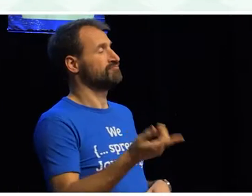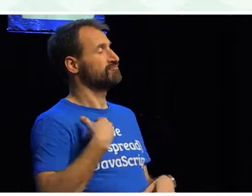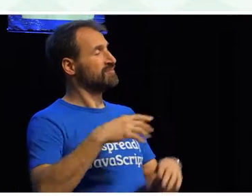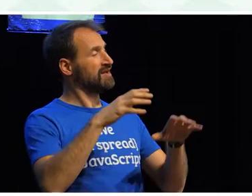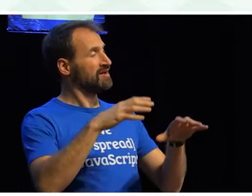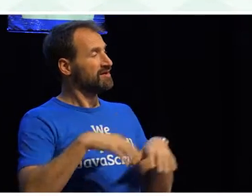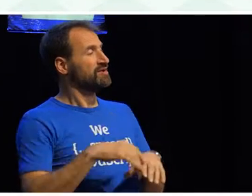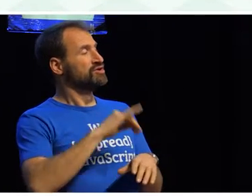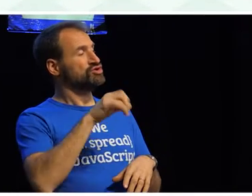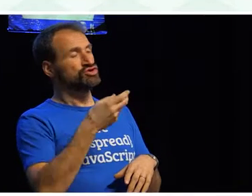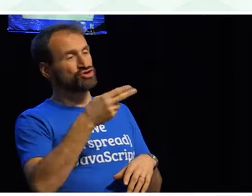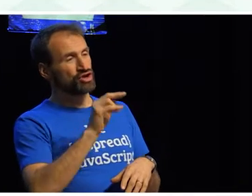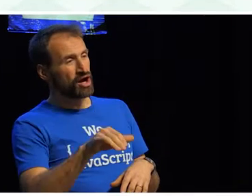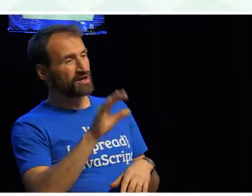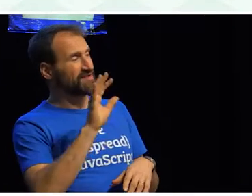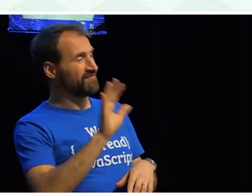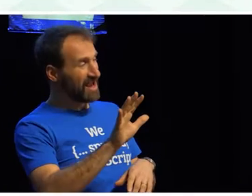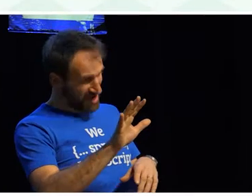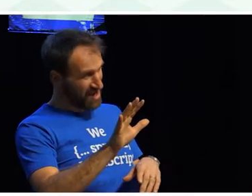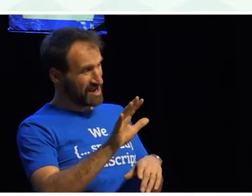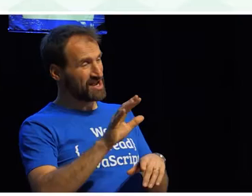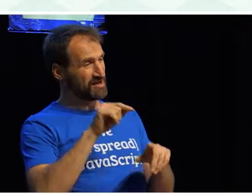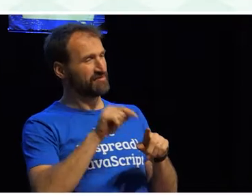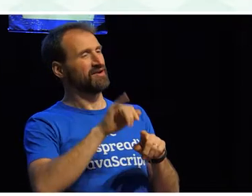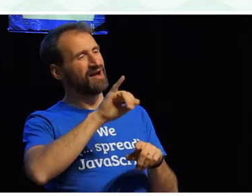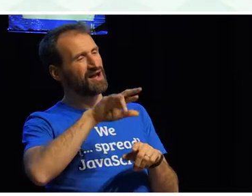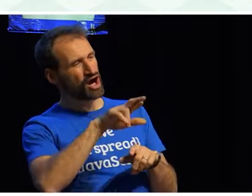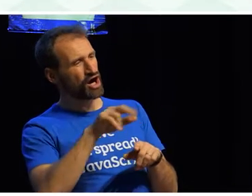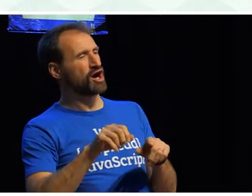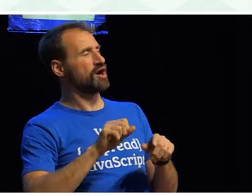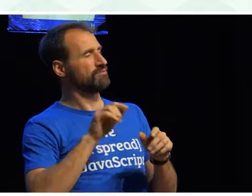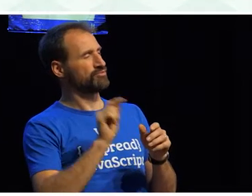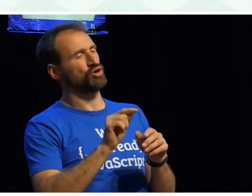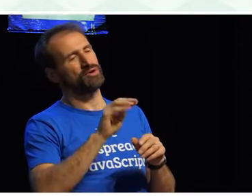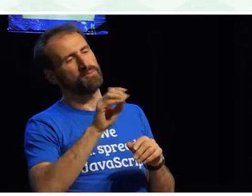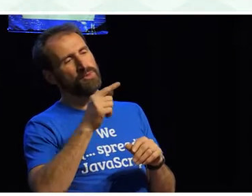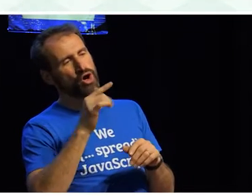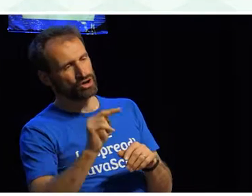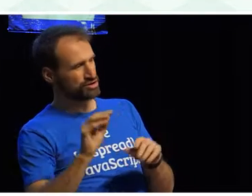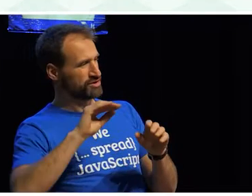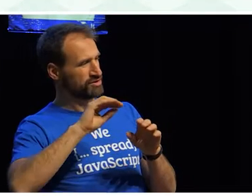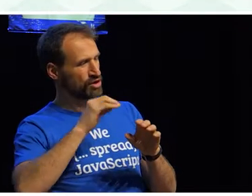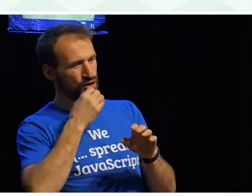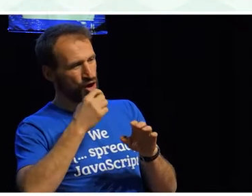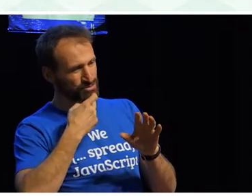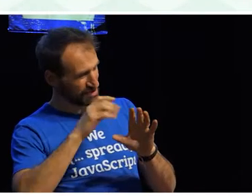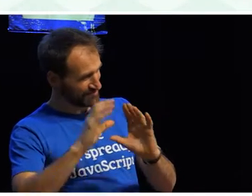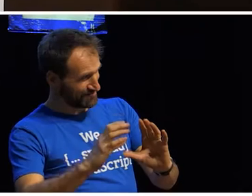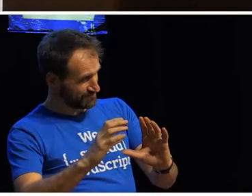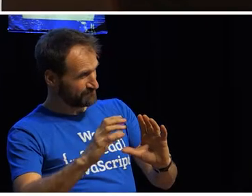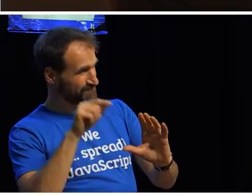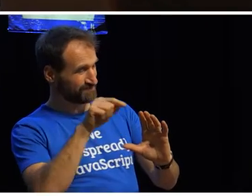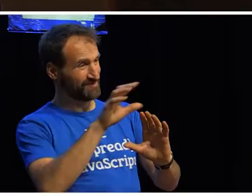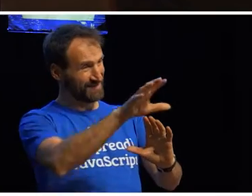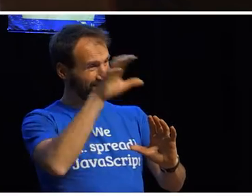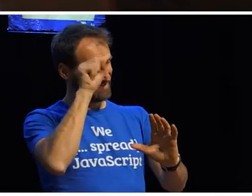so detecting motion using Johnny 5's IR motion object. And taking photos using Raspberry Still, which is a command line